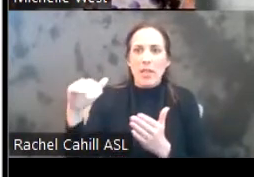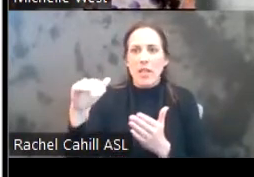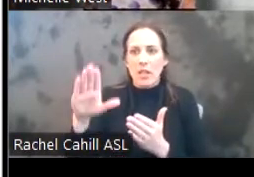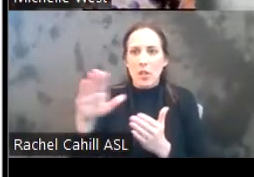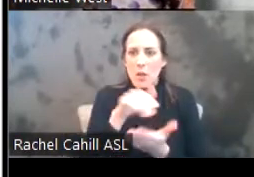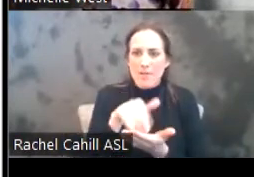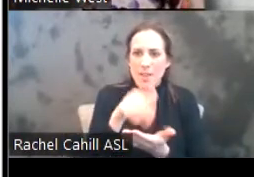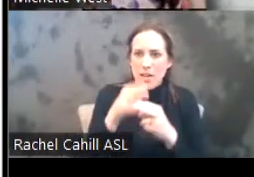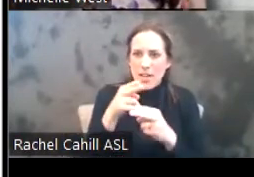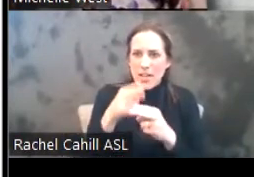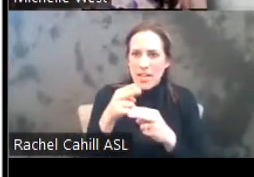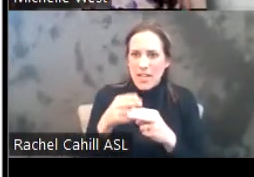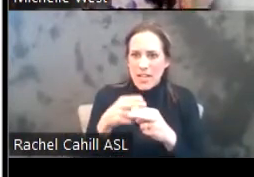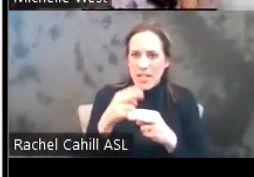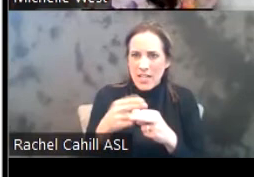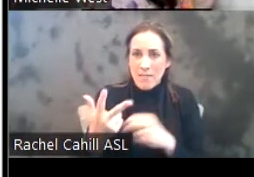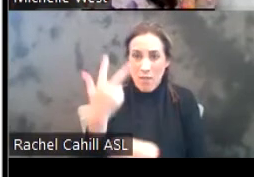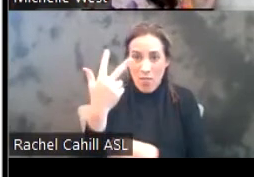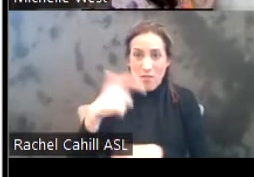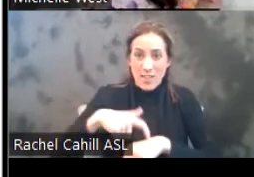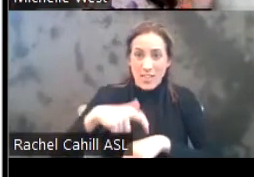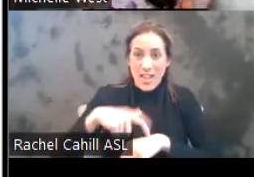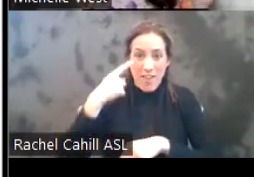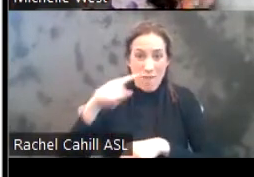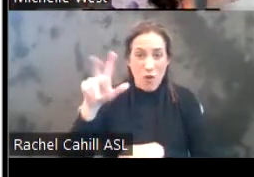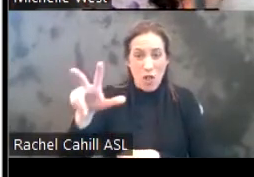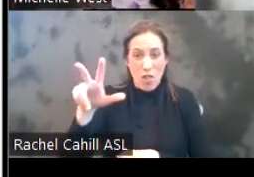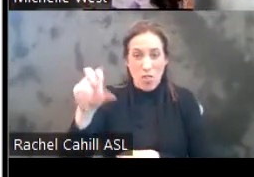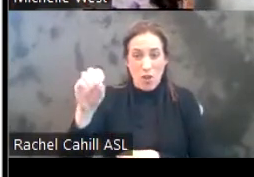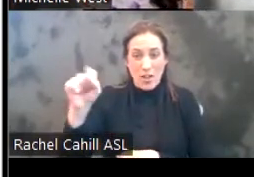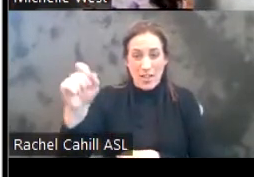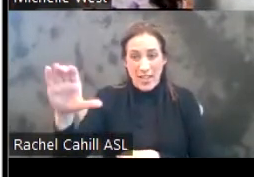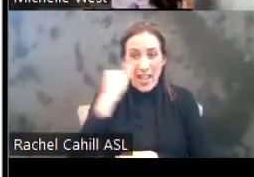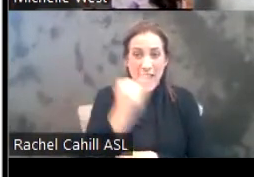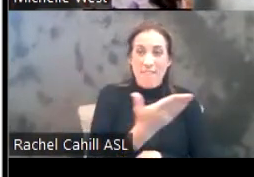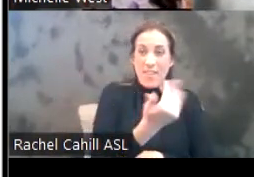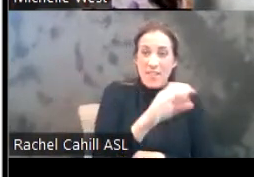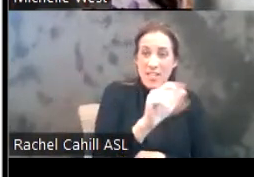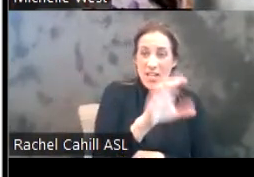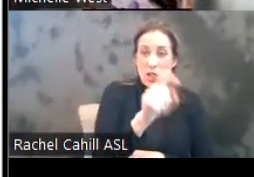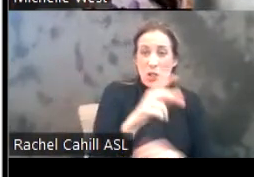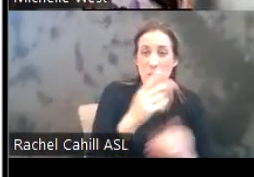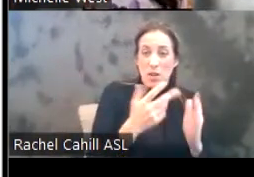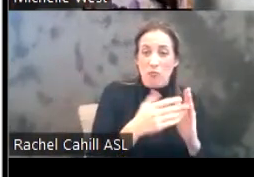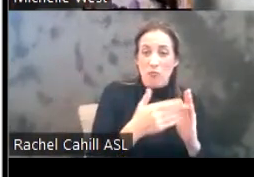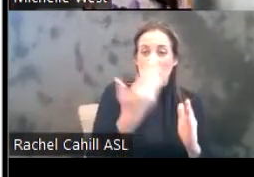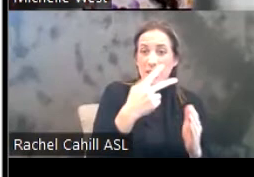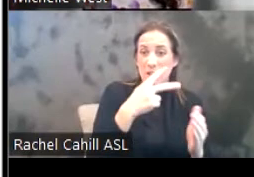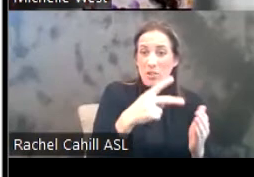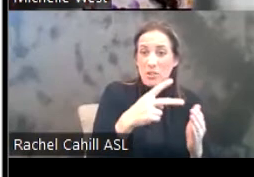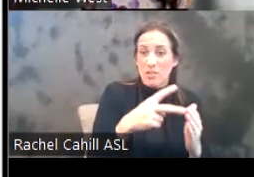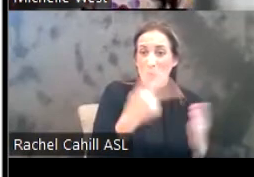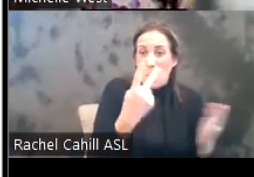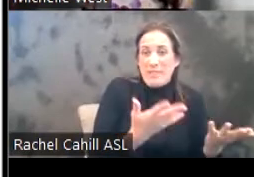center's name three times for a 30 second, twice for a 15 second. So it doesn't give you a whole lot of time